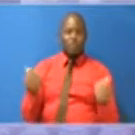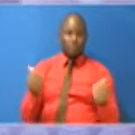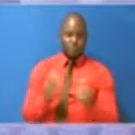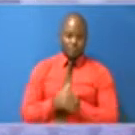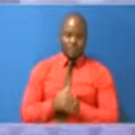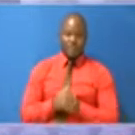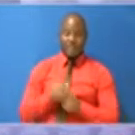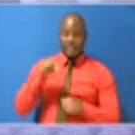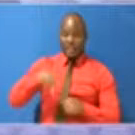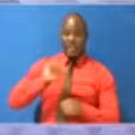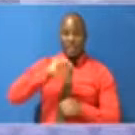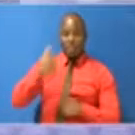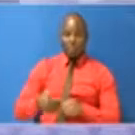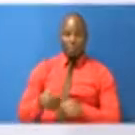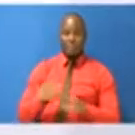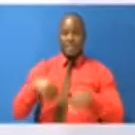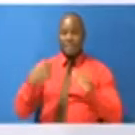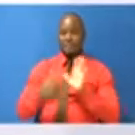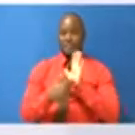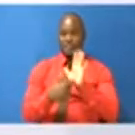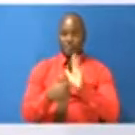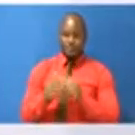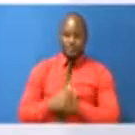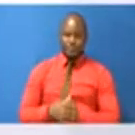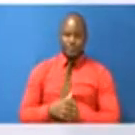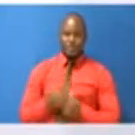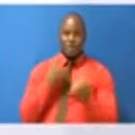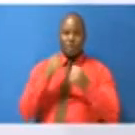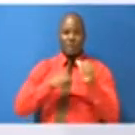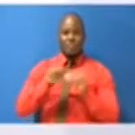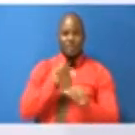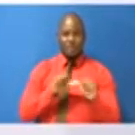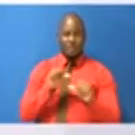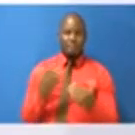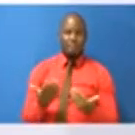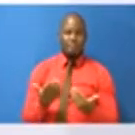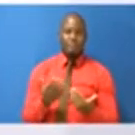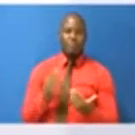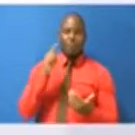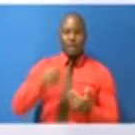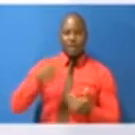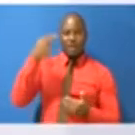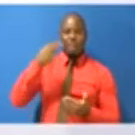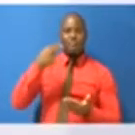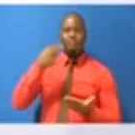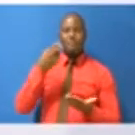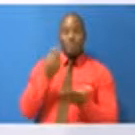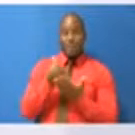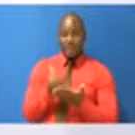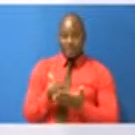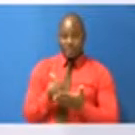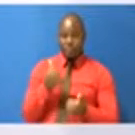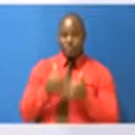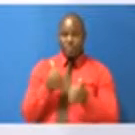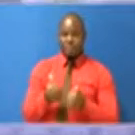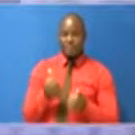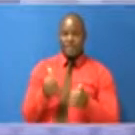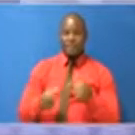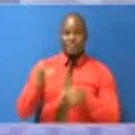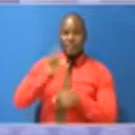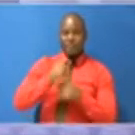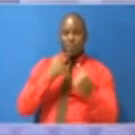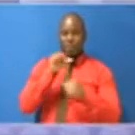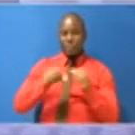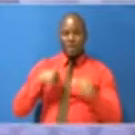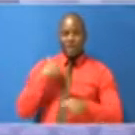which in our city and let me give an example you're talking about you know one of the highest revenue streams you know being rates have you